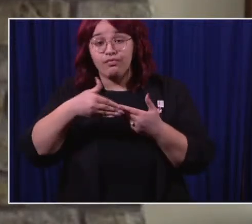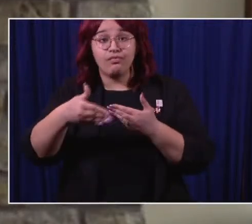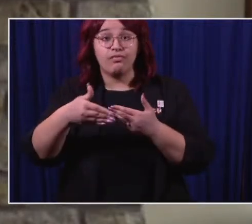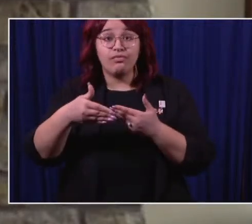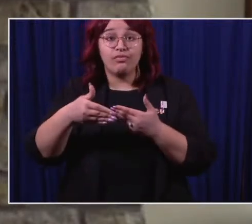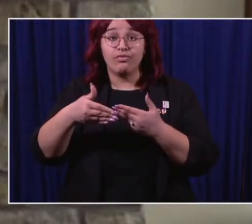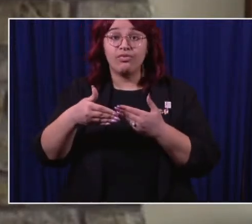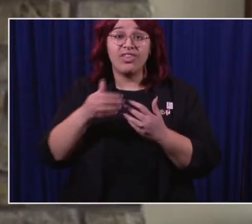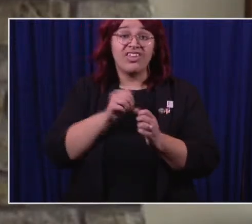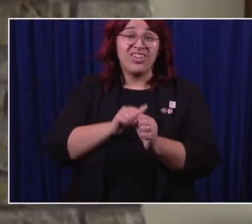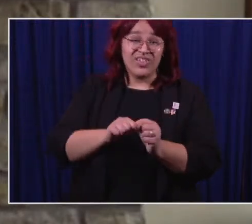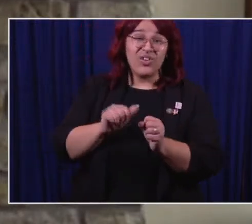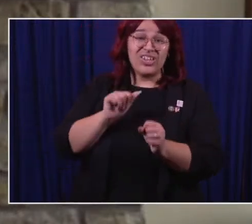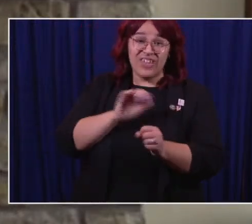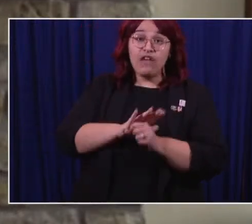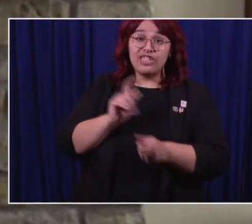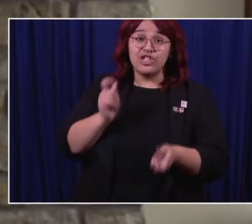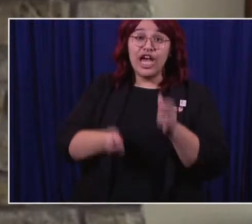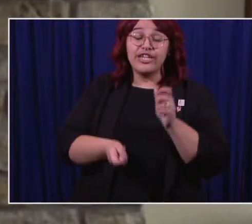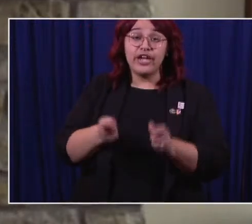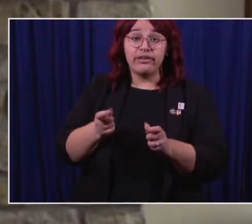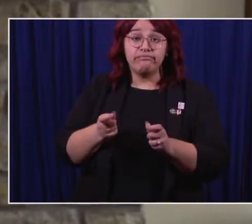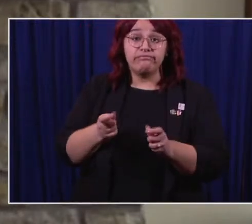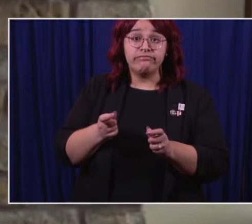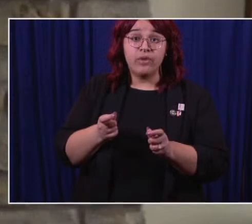We certainly do not know where